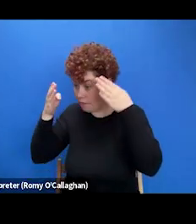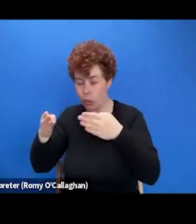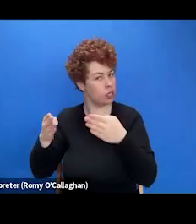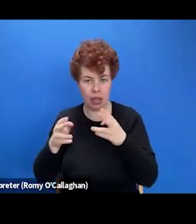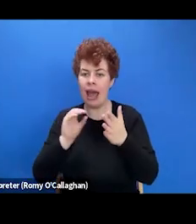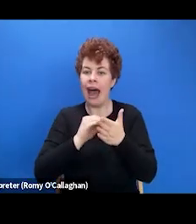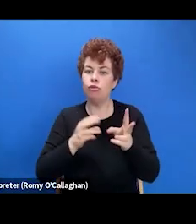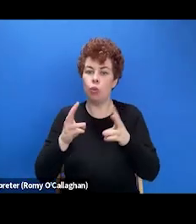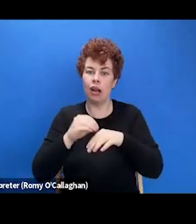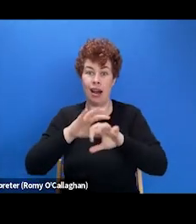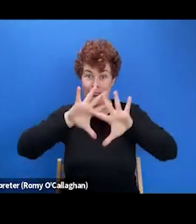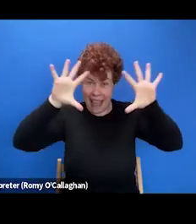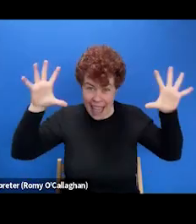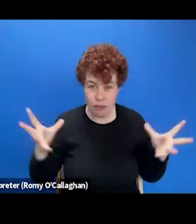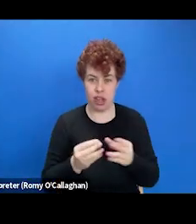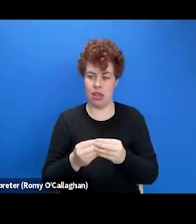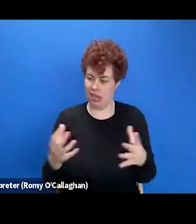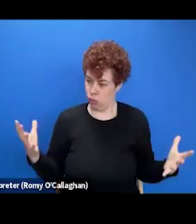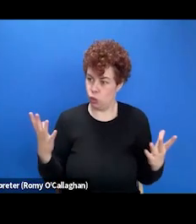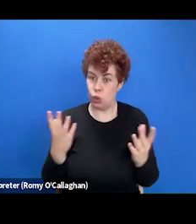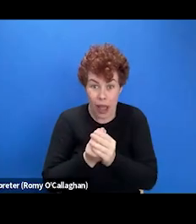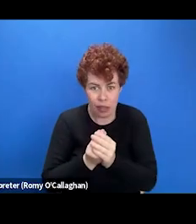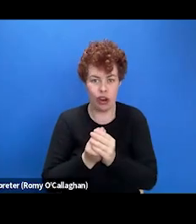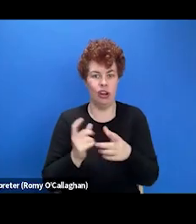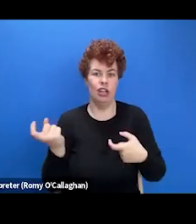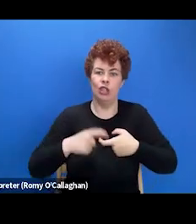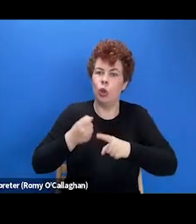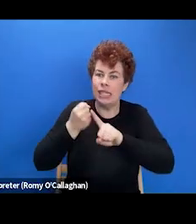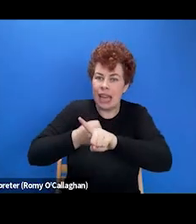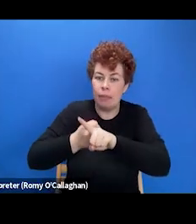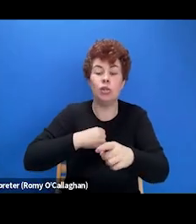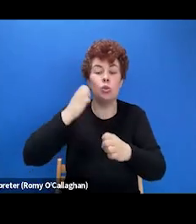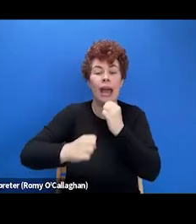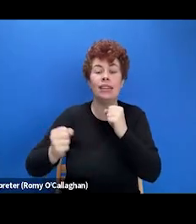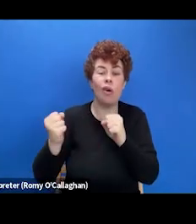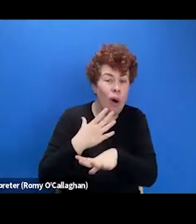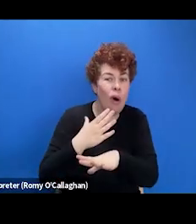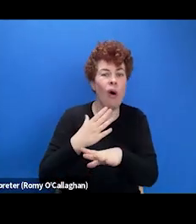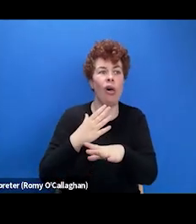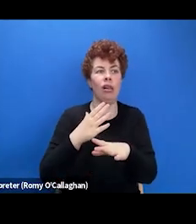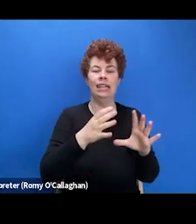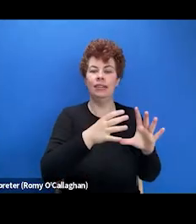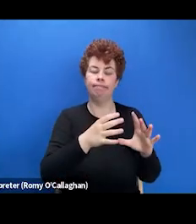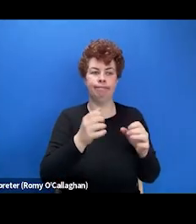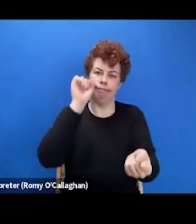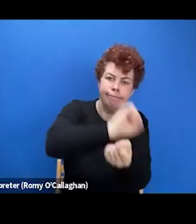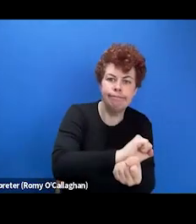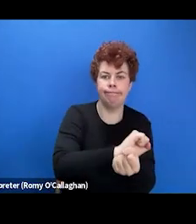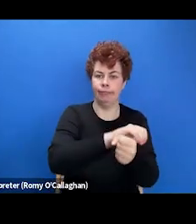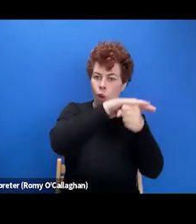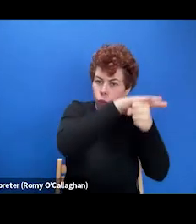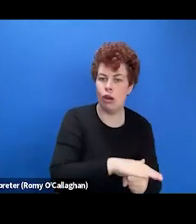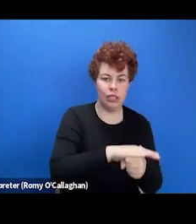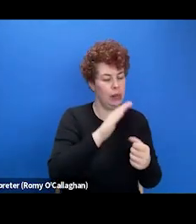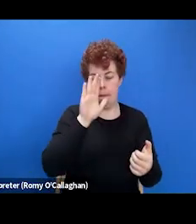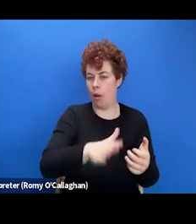coordination, in joint campaigning, and to end all chains of oppression